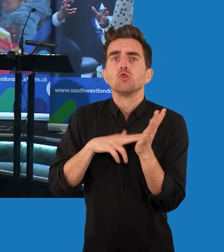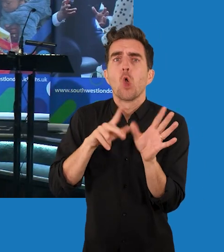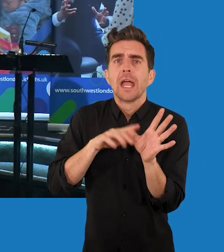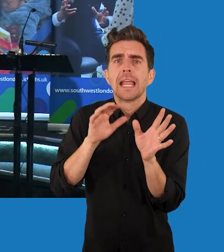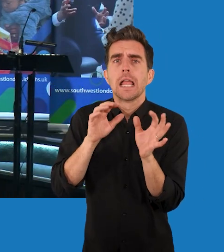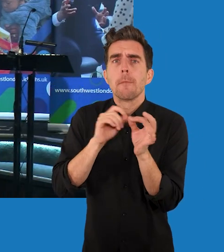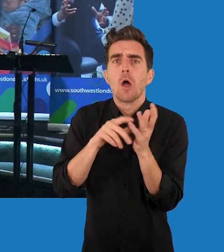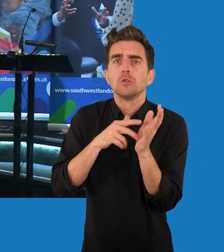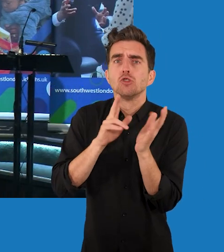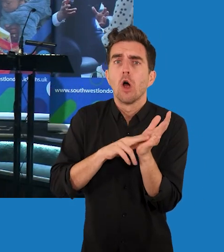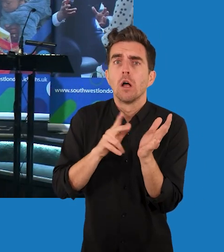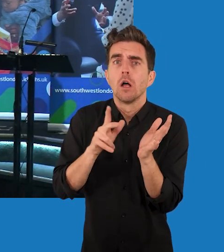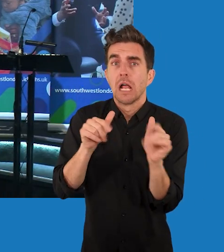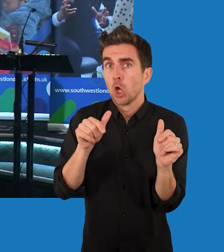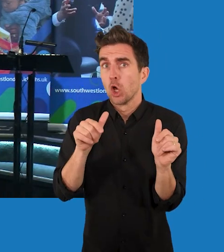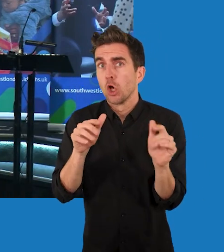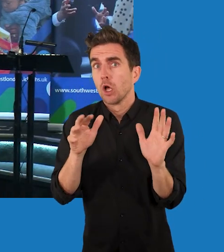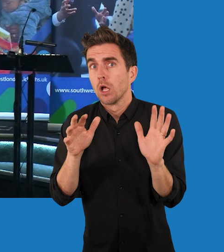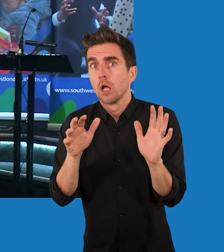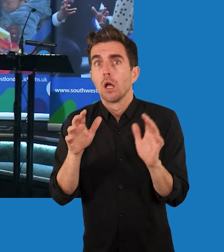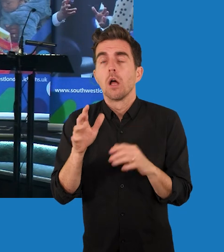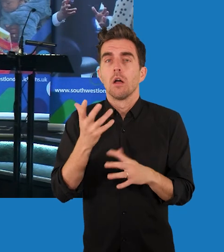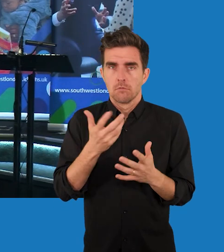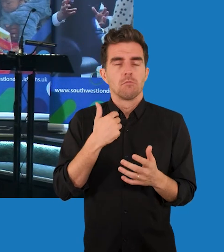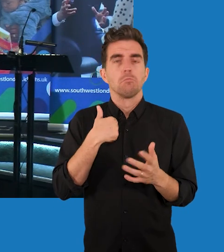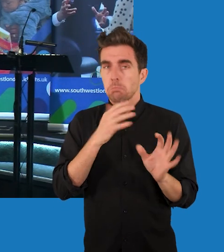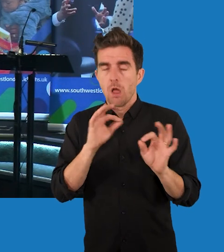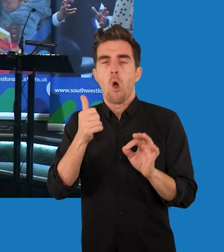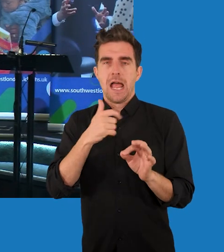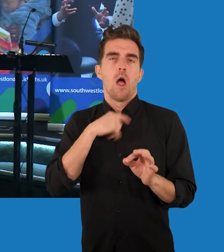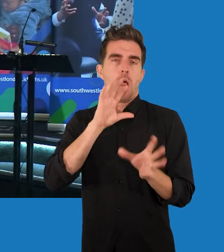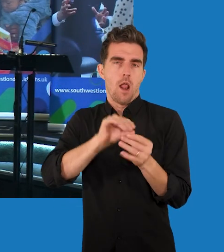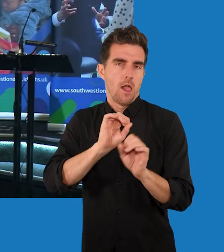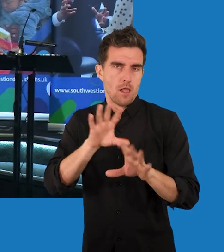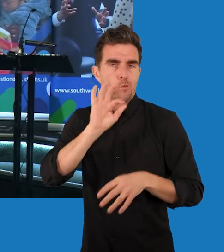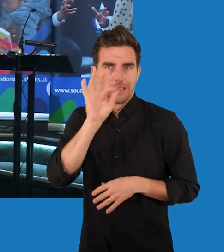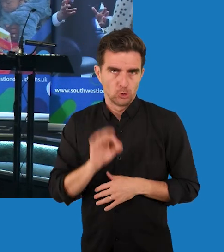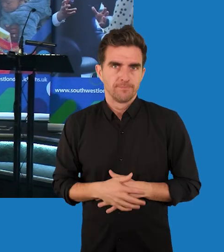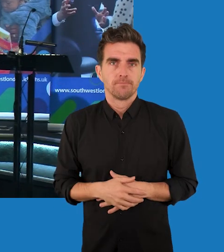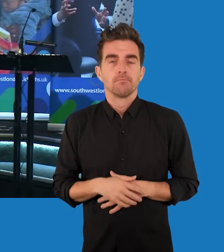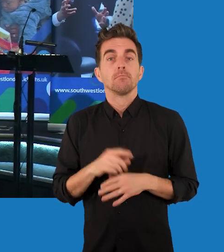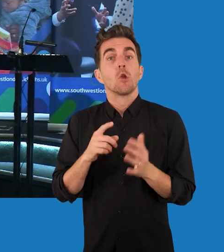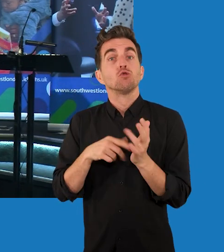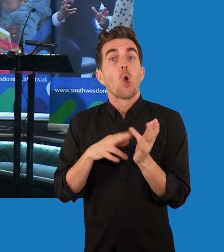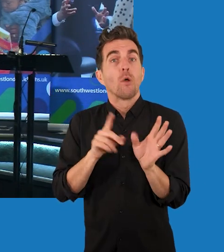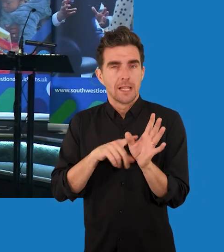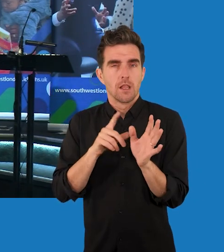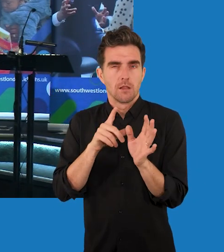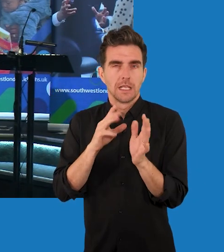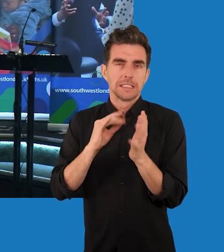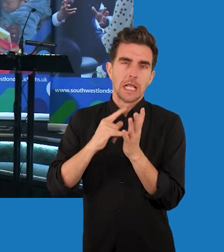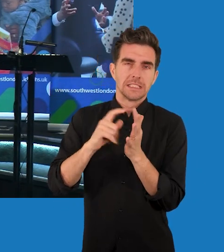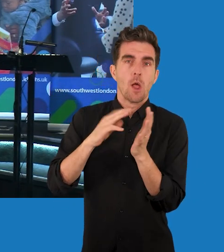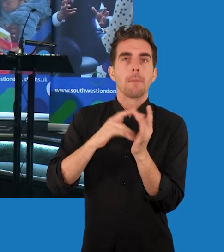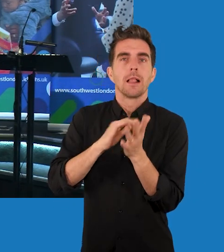Tony Burton, is Tony Burton here? In which case, I'll summarise the question from Tony. Tony is the Secretary